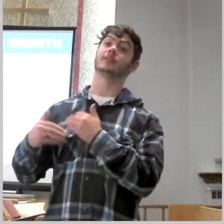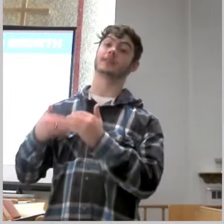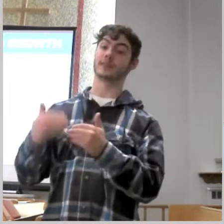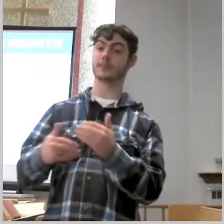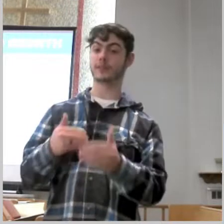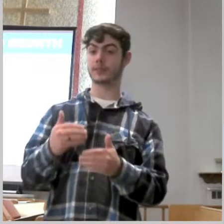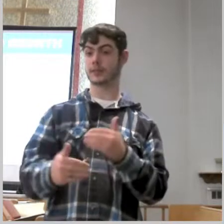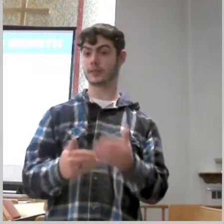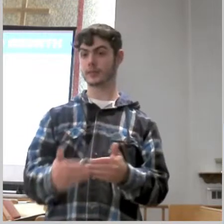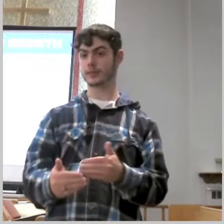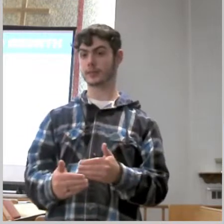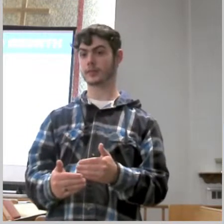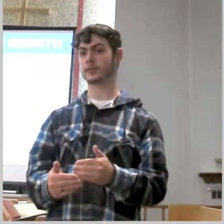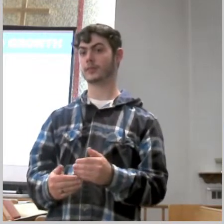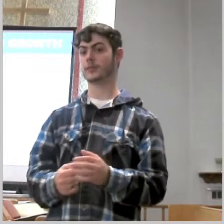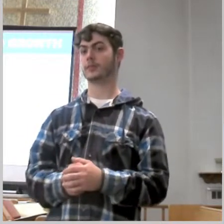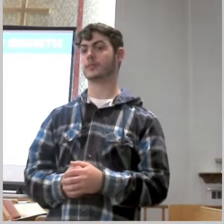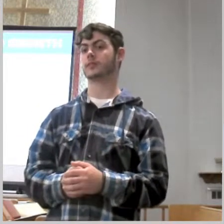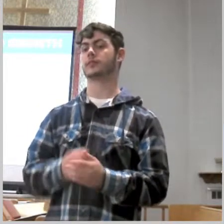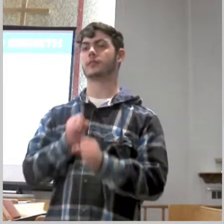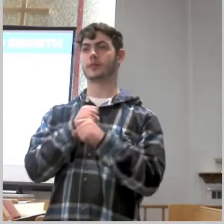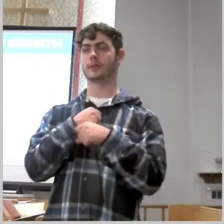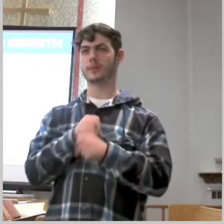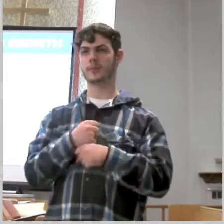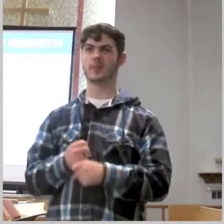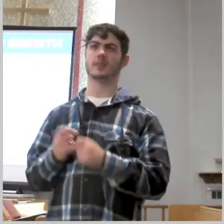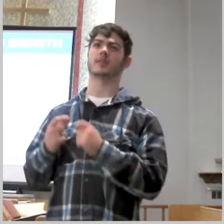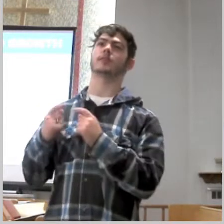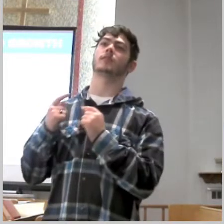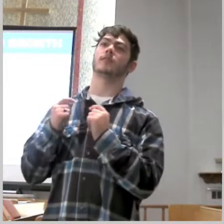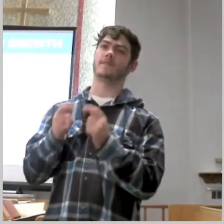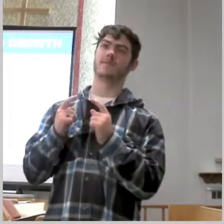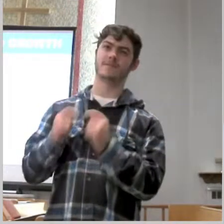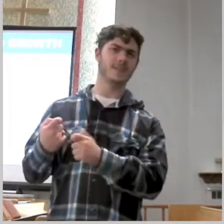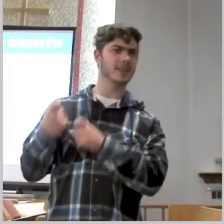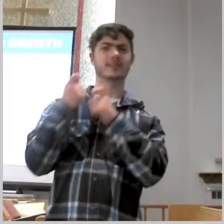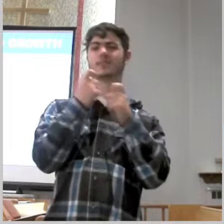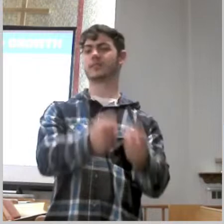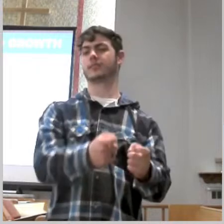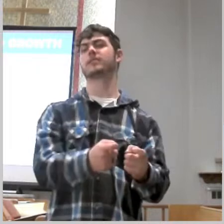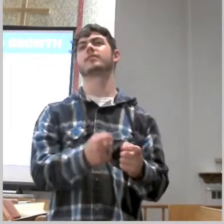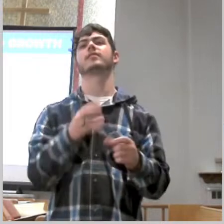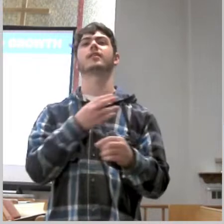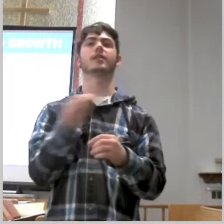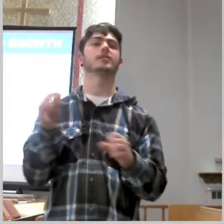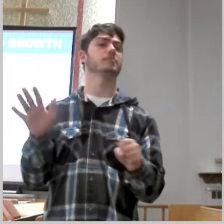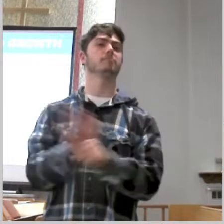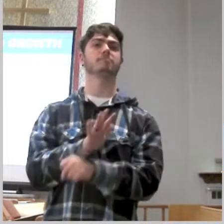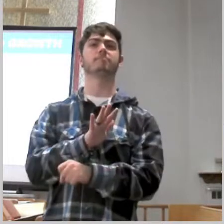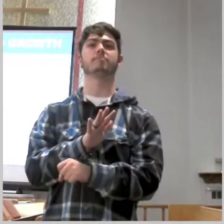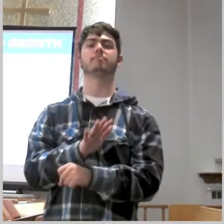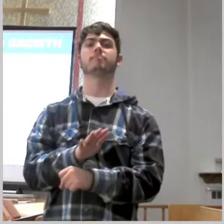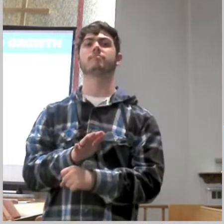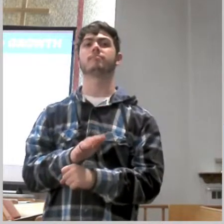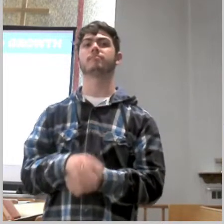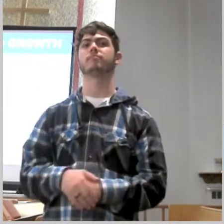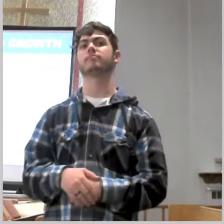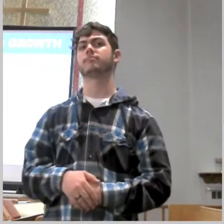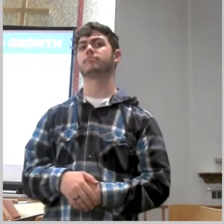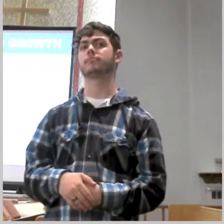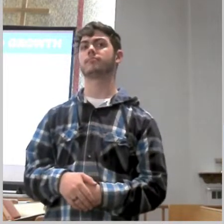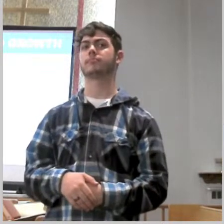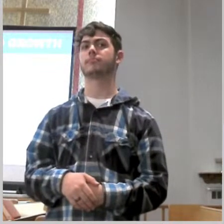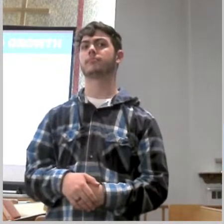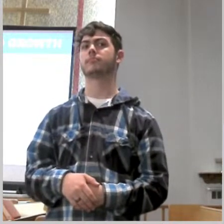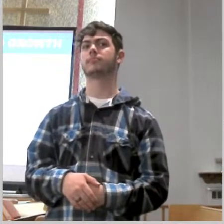Generosity created a momentum that allowed to reach a completion of a gift that